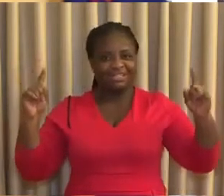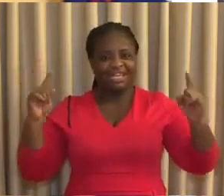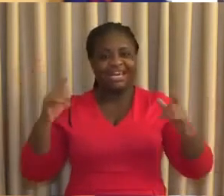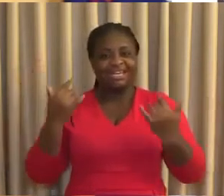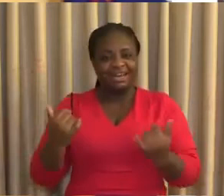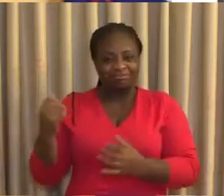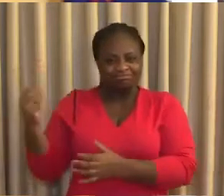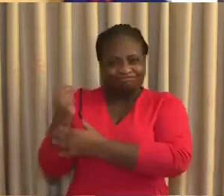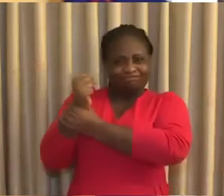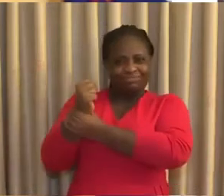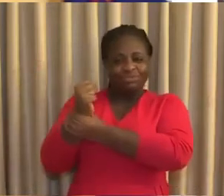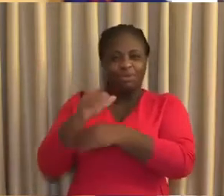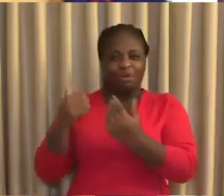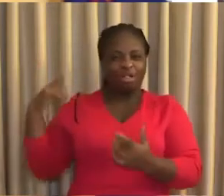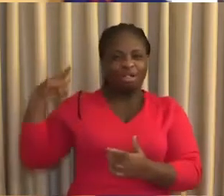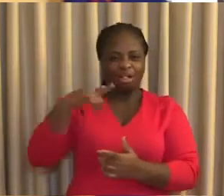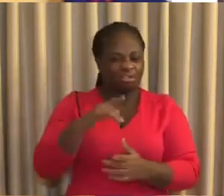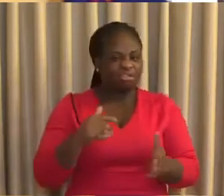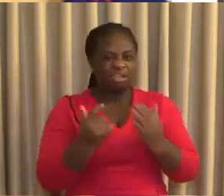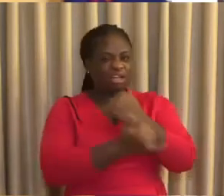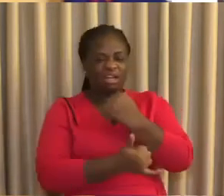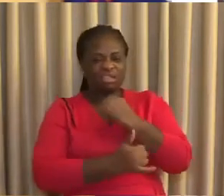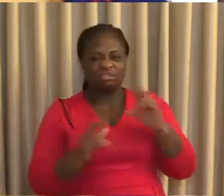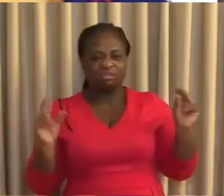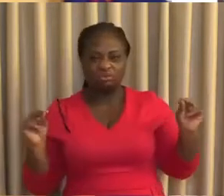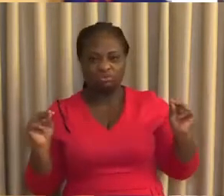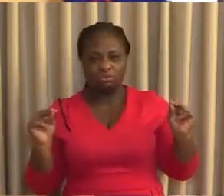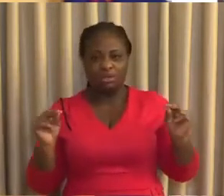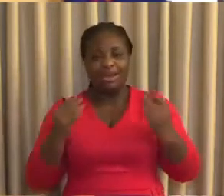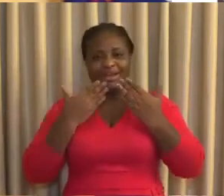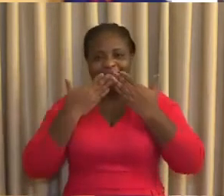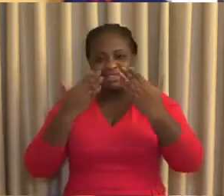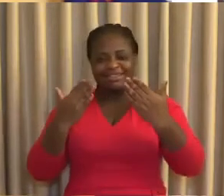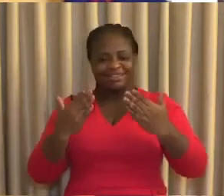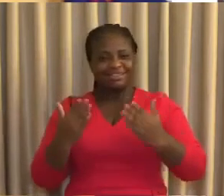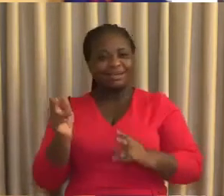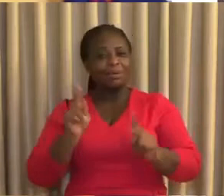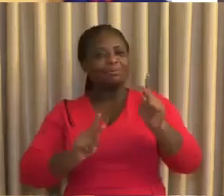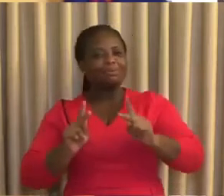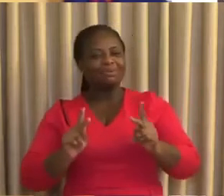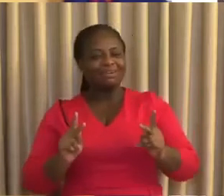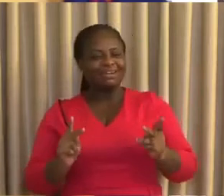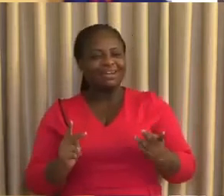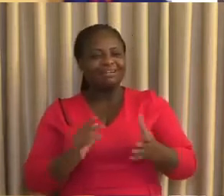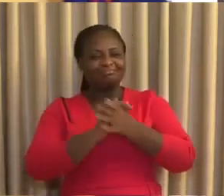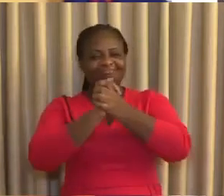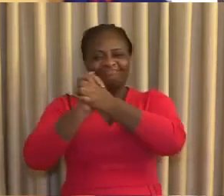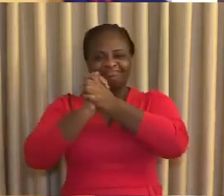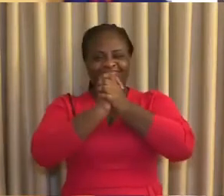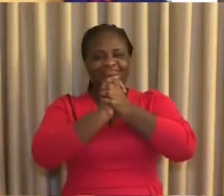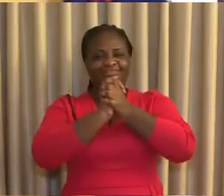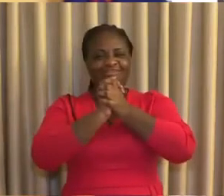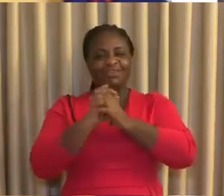more importations of the virus into our country. And I thank the overwhelming majority of you for adhering to the